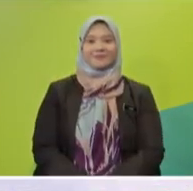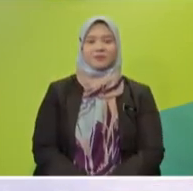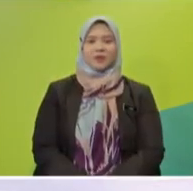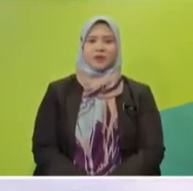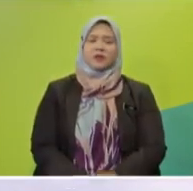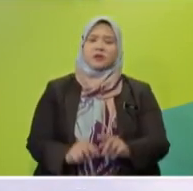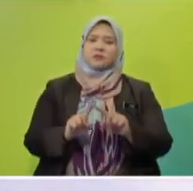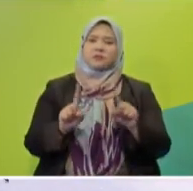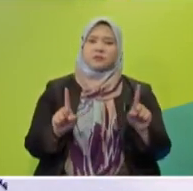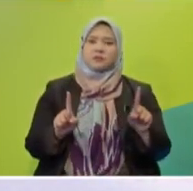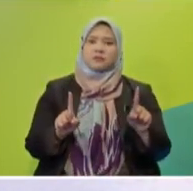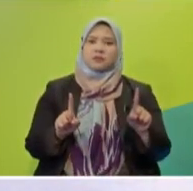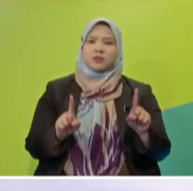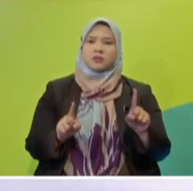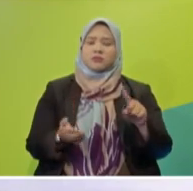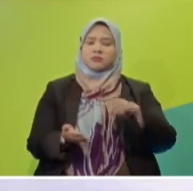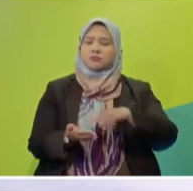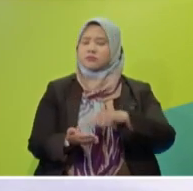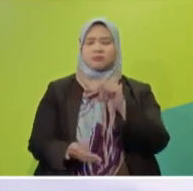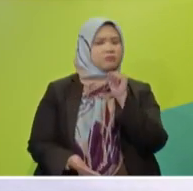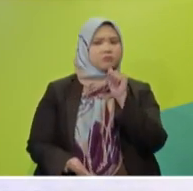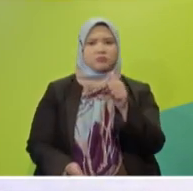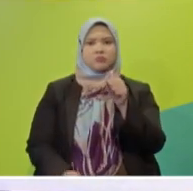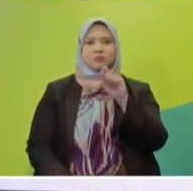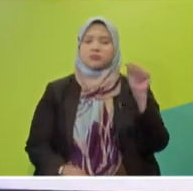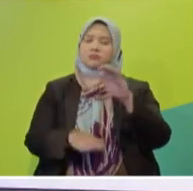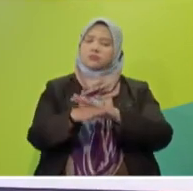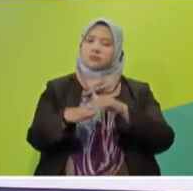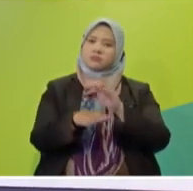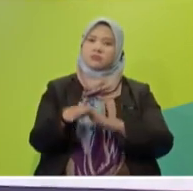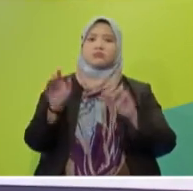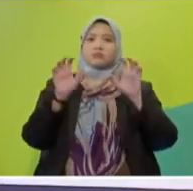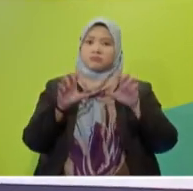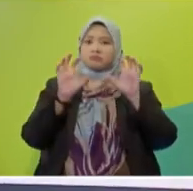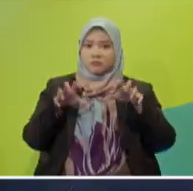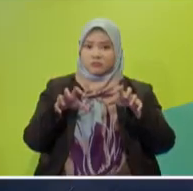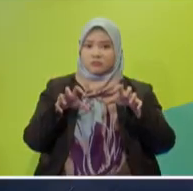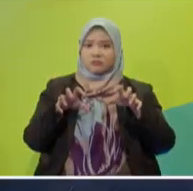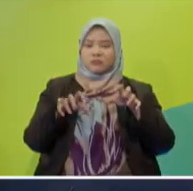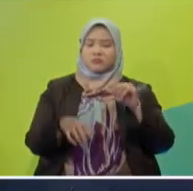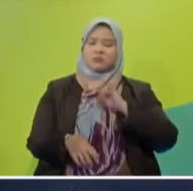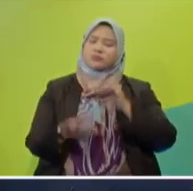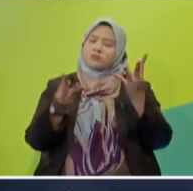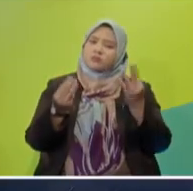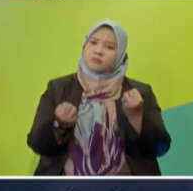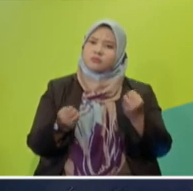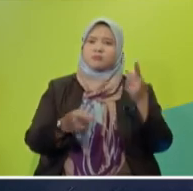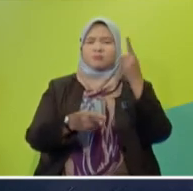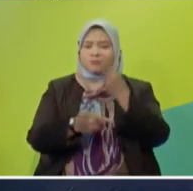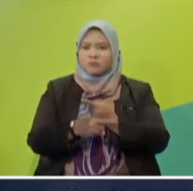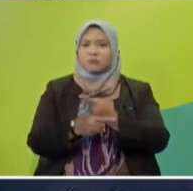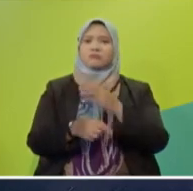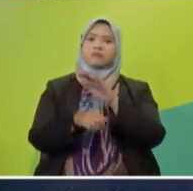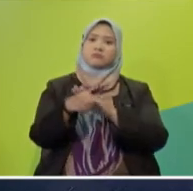But I don't think this is a pet dog. Is it? I really wanted a pet dog. It's okay,